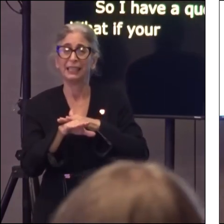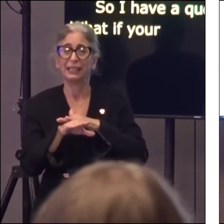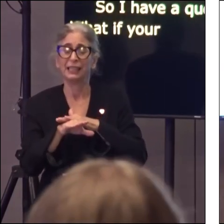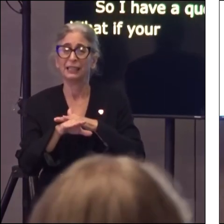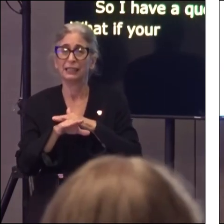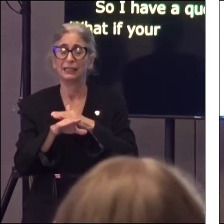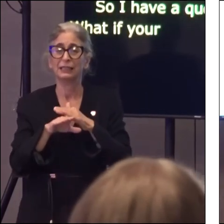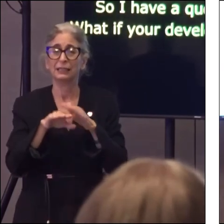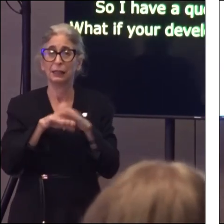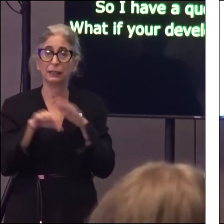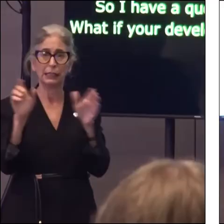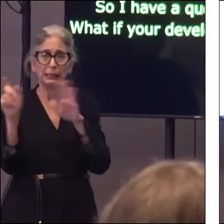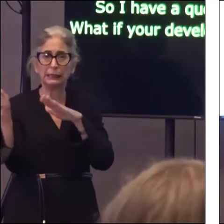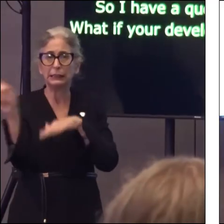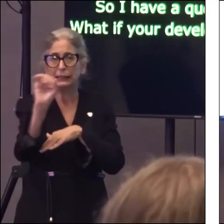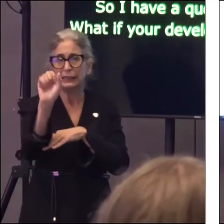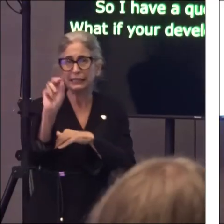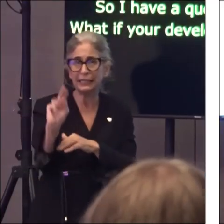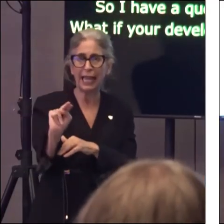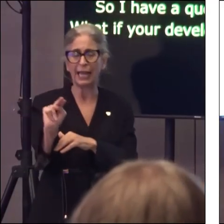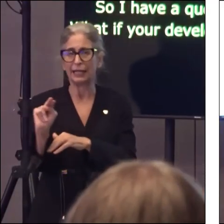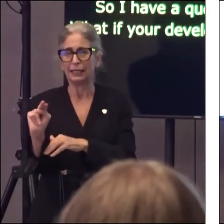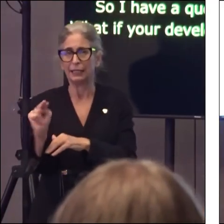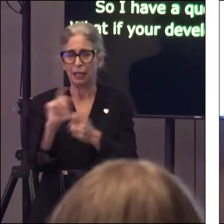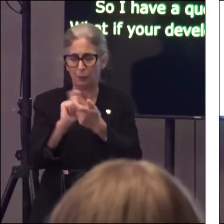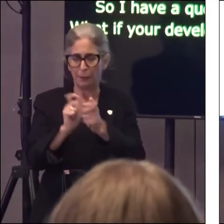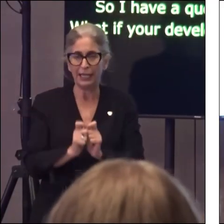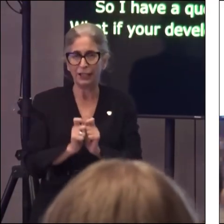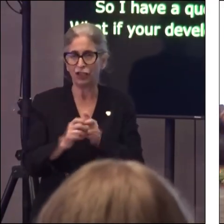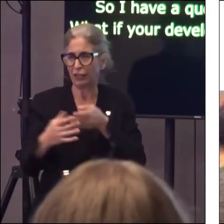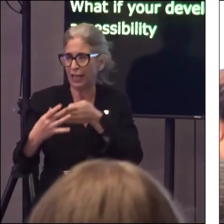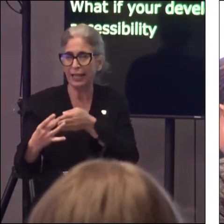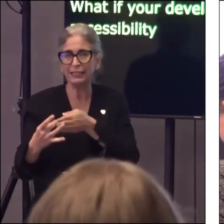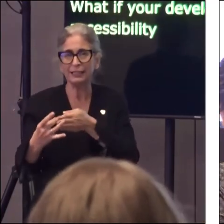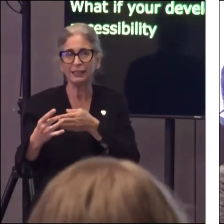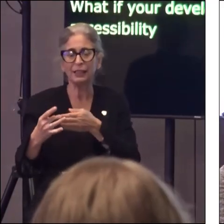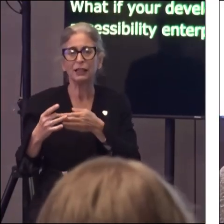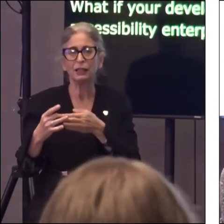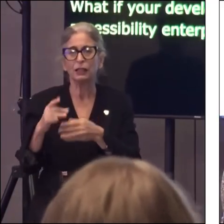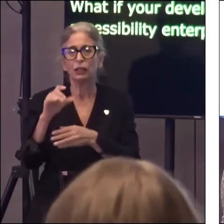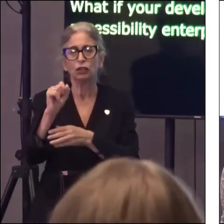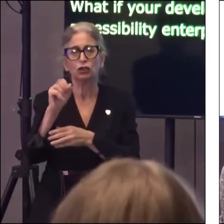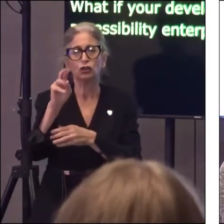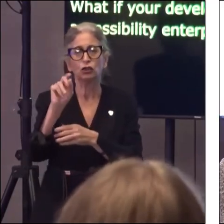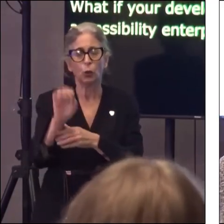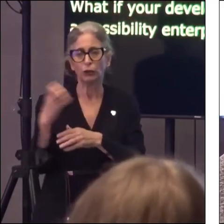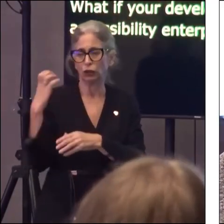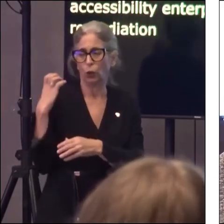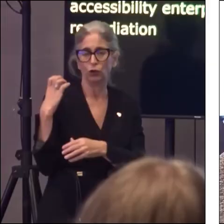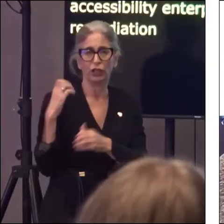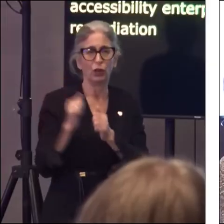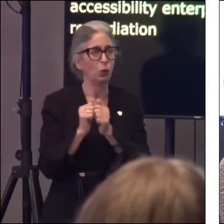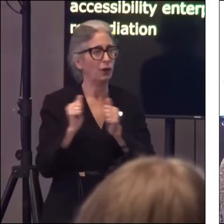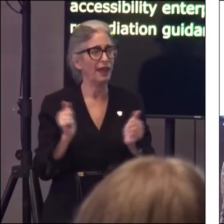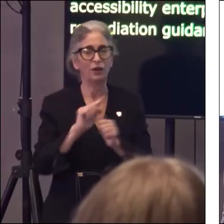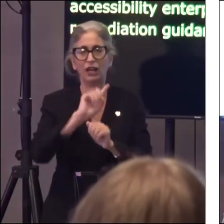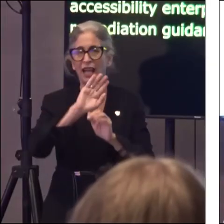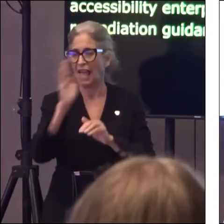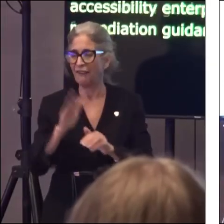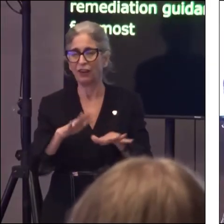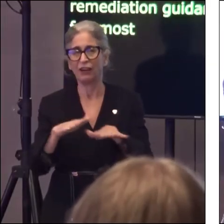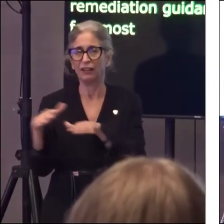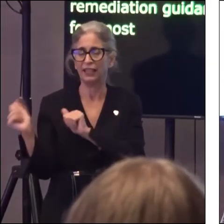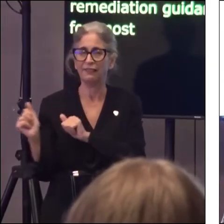enterprise-grade accessibility scans and get remediation guidance in the form of source code changes without ever leaving